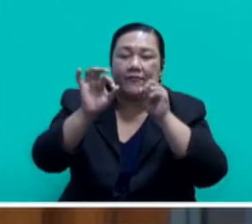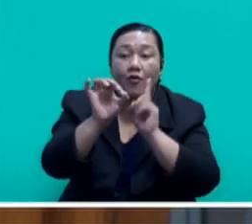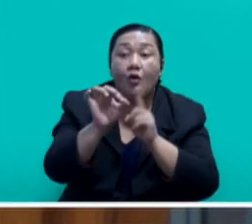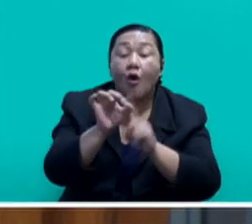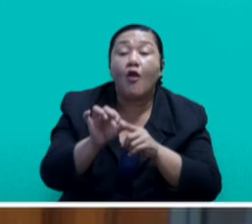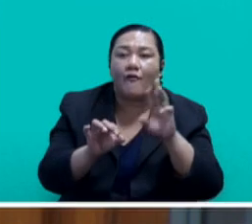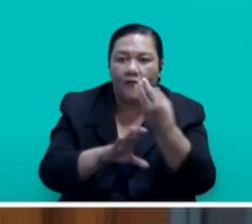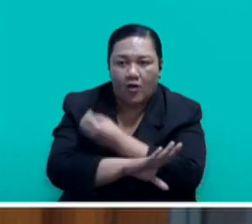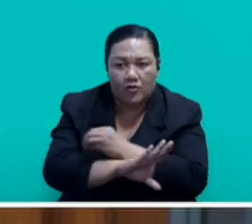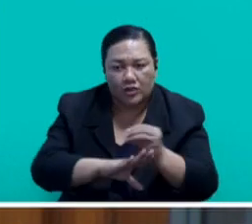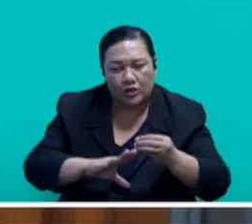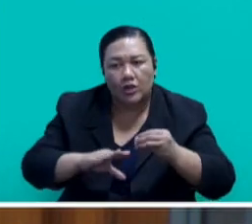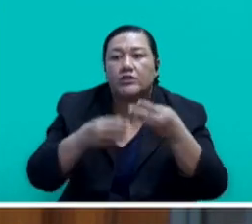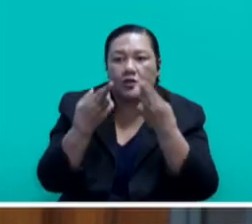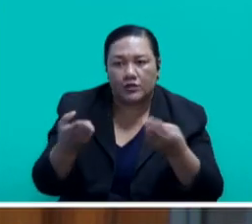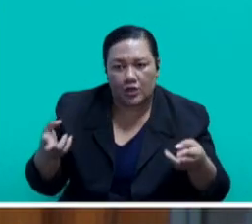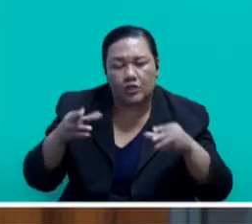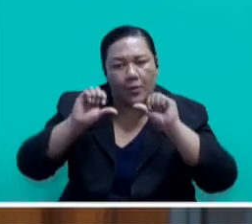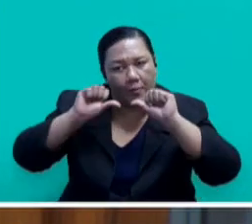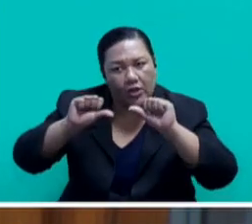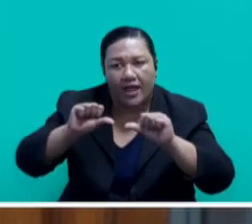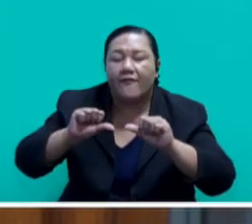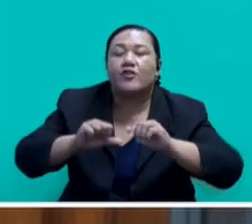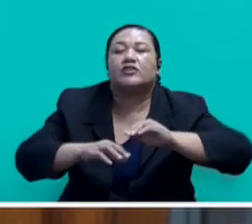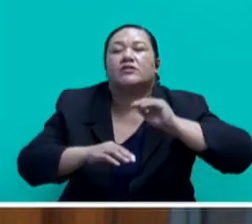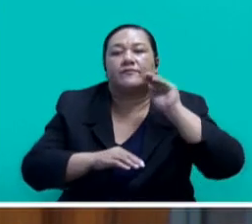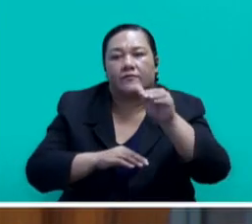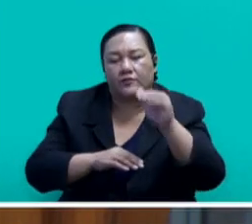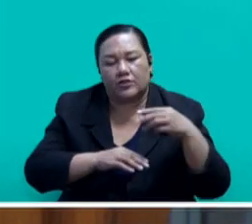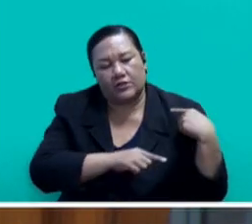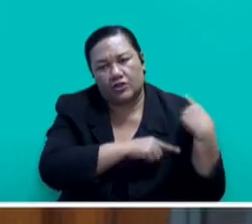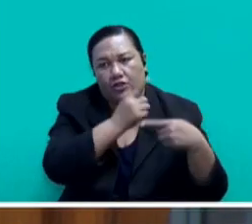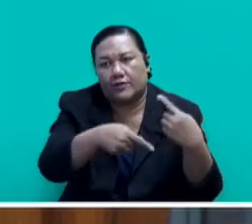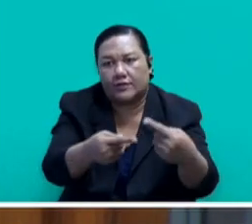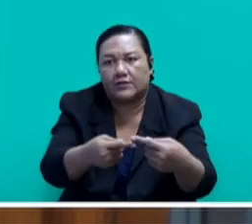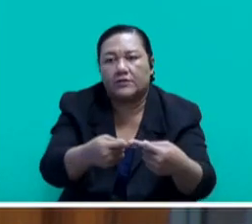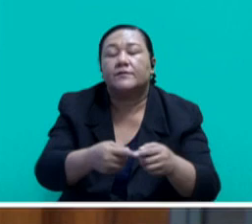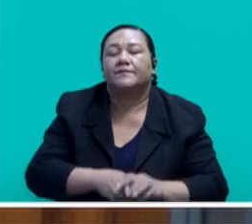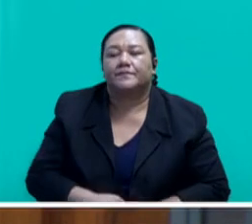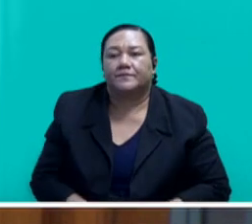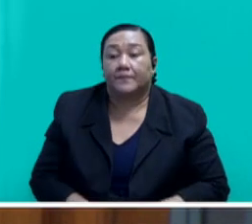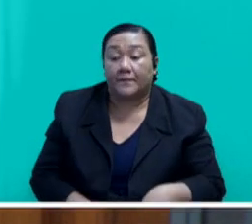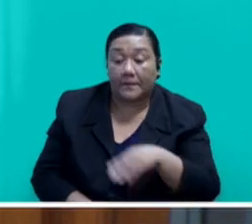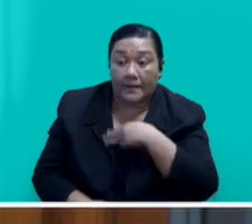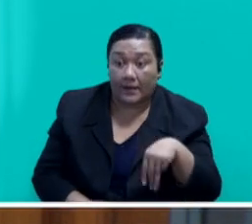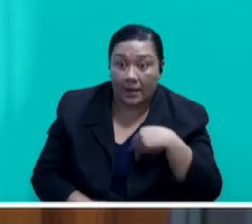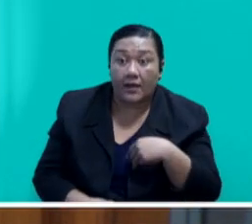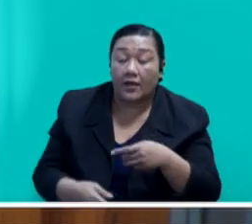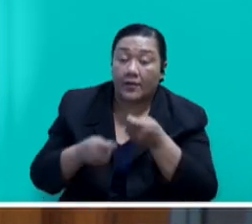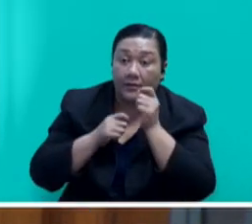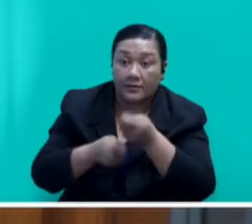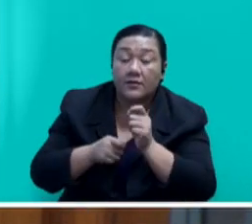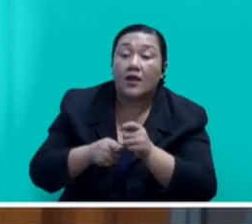resource protection for generations to come. The Ministry achieves this through smart partnership and